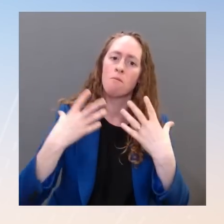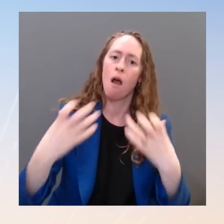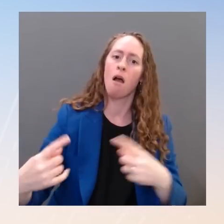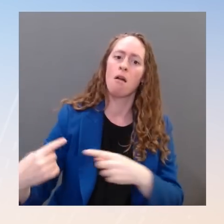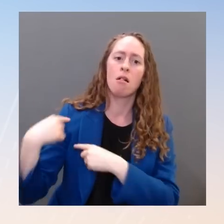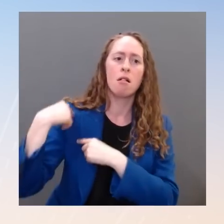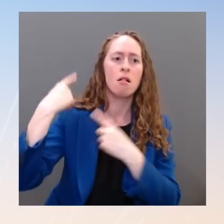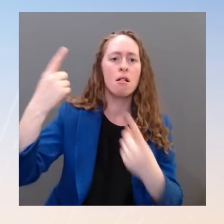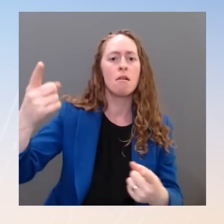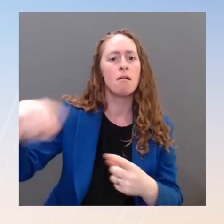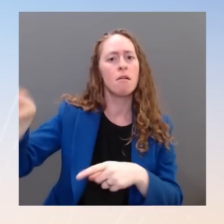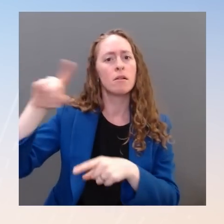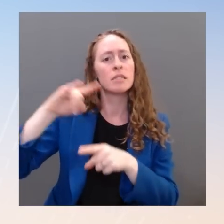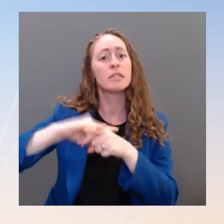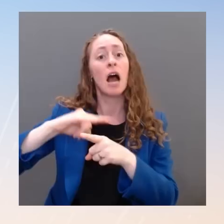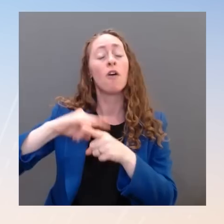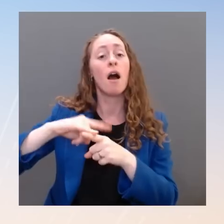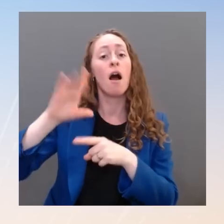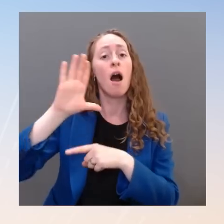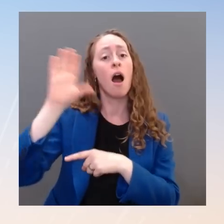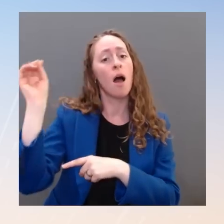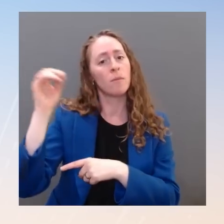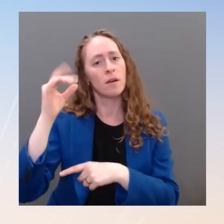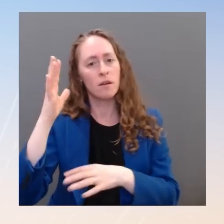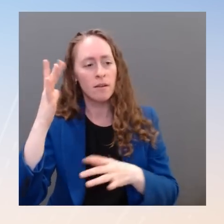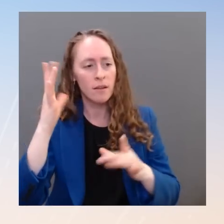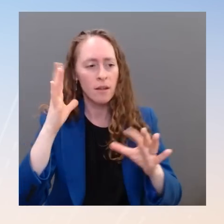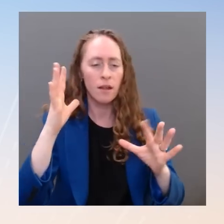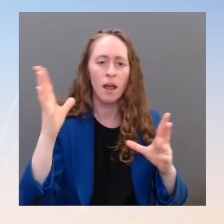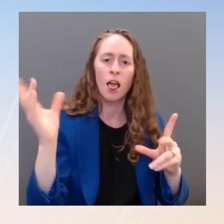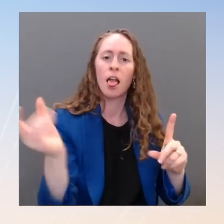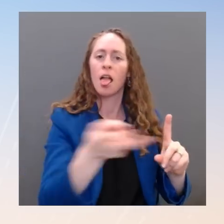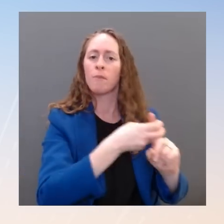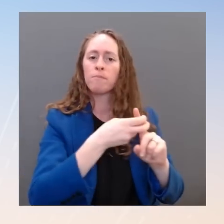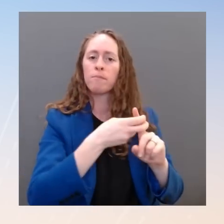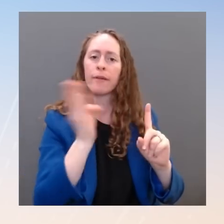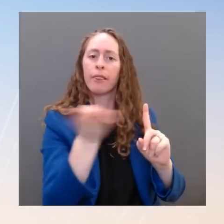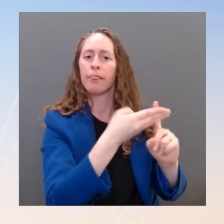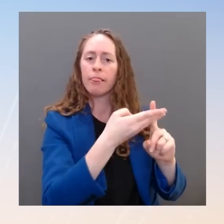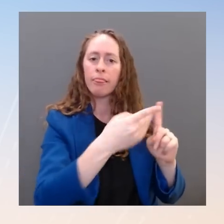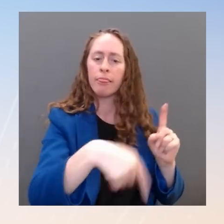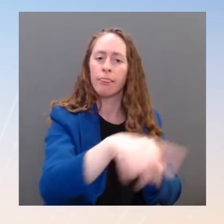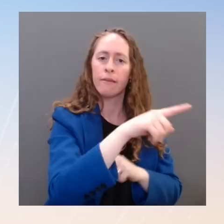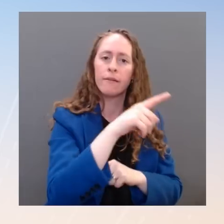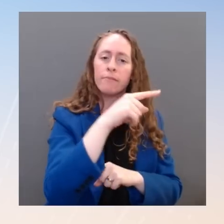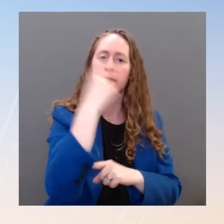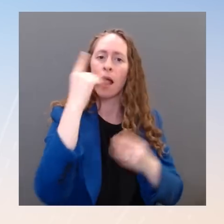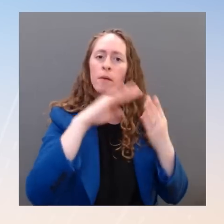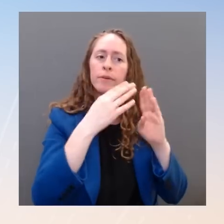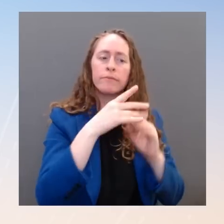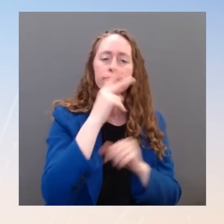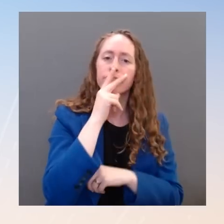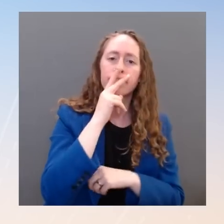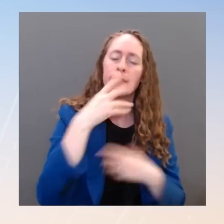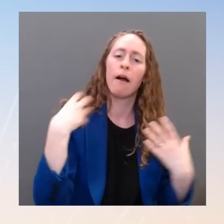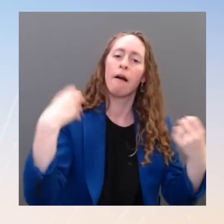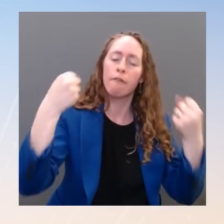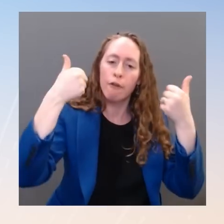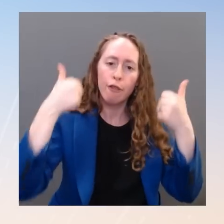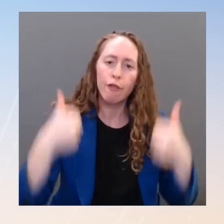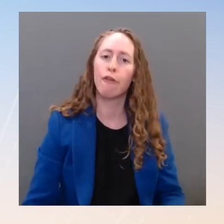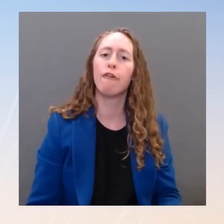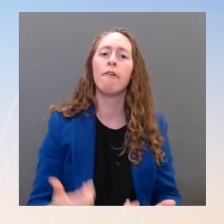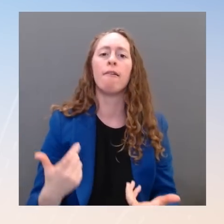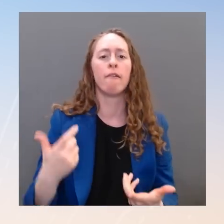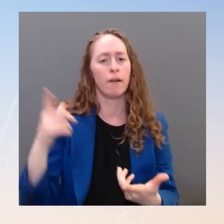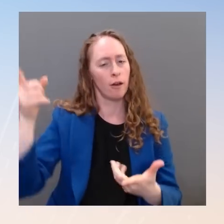and cancer across our community. The tobacco industry is on a narrow quest for profit, and they have been killing us along the way. The NAACP has been calling